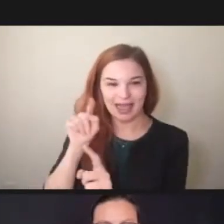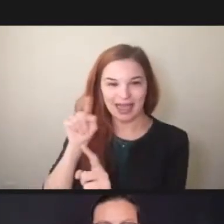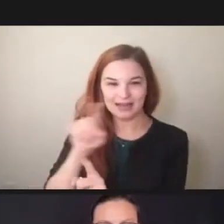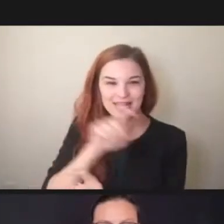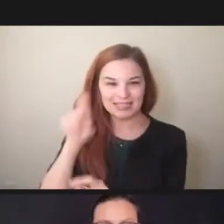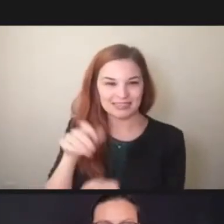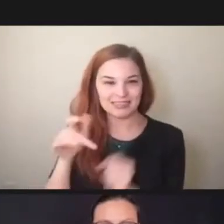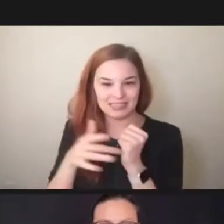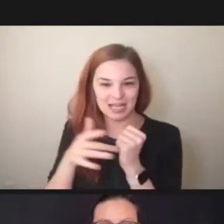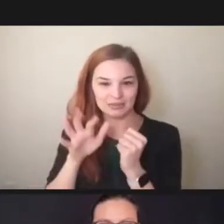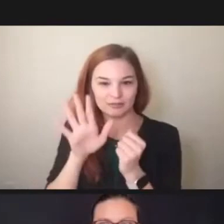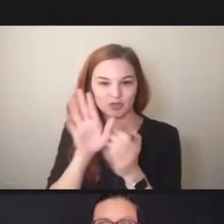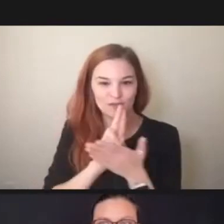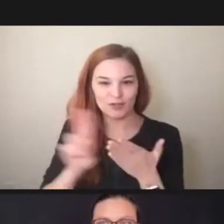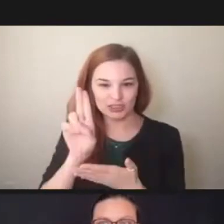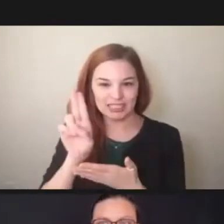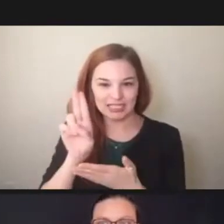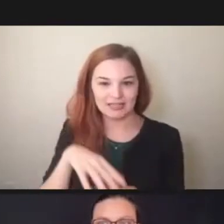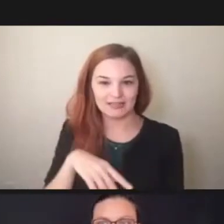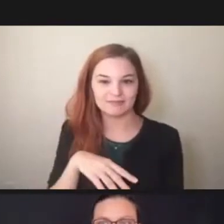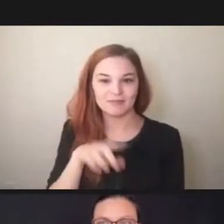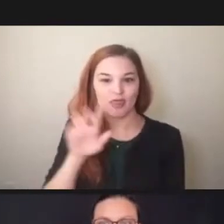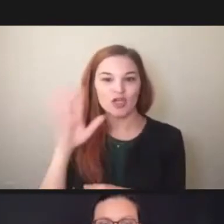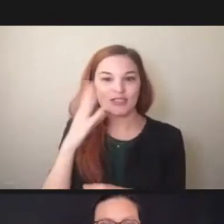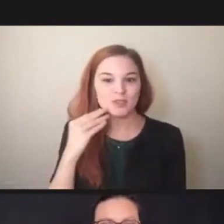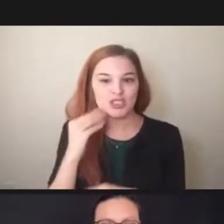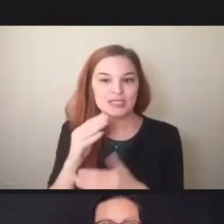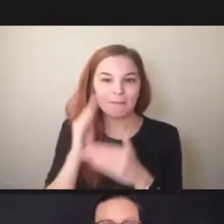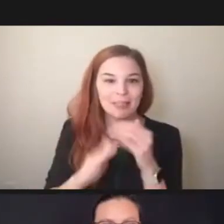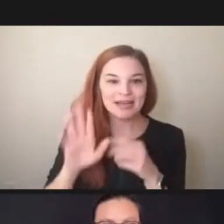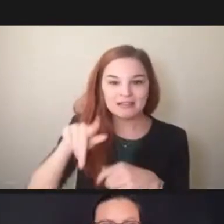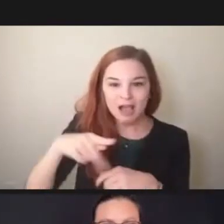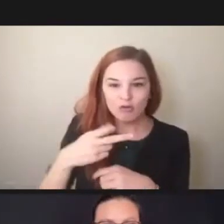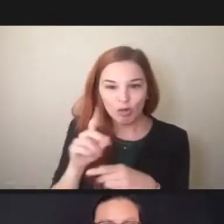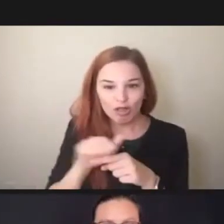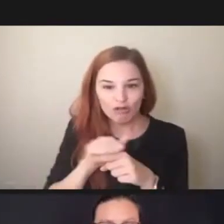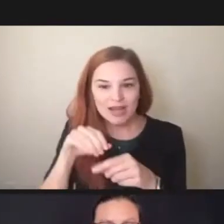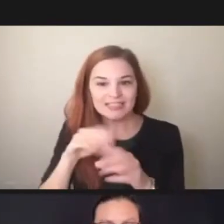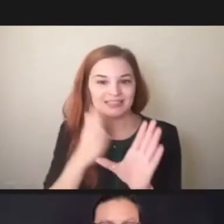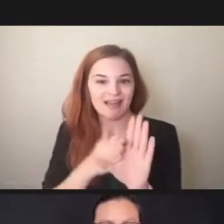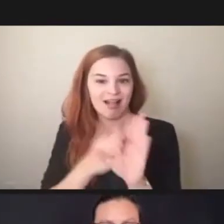psychologists and researchers at Texas Tech